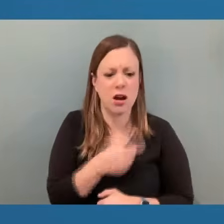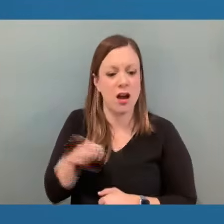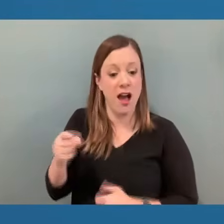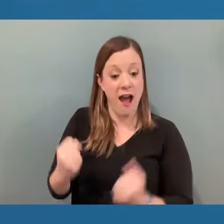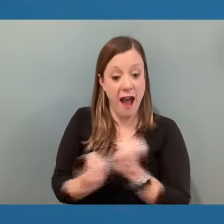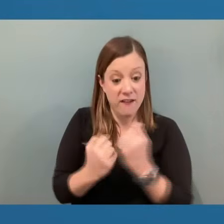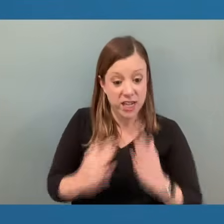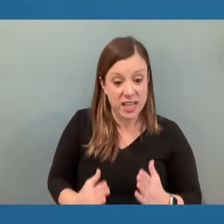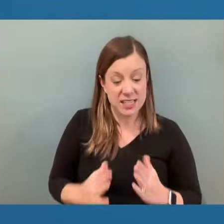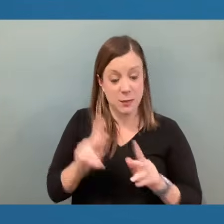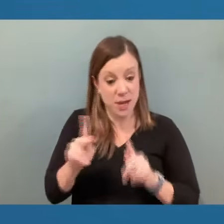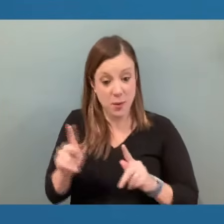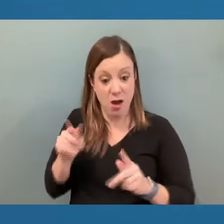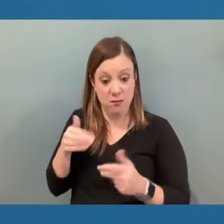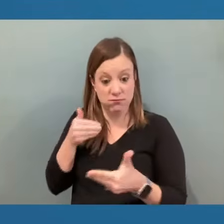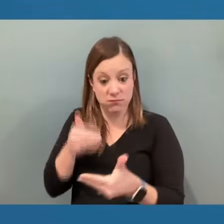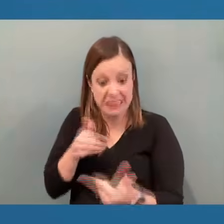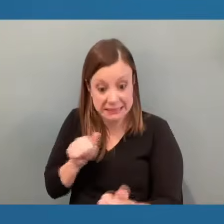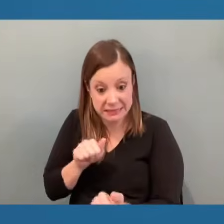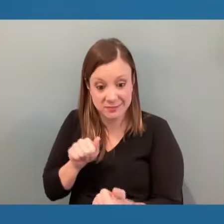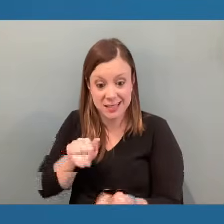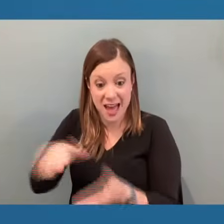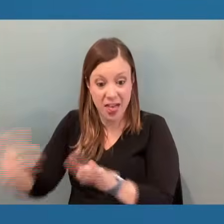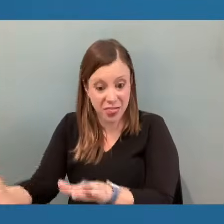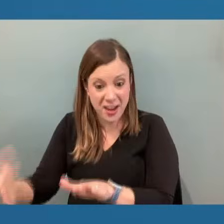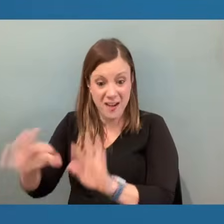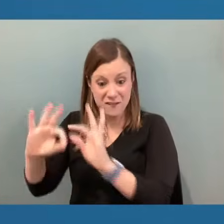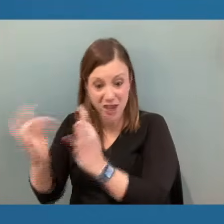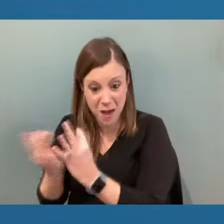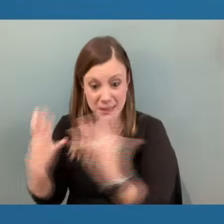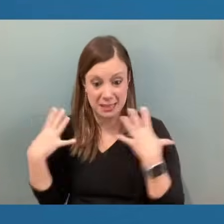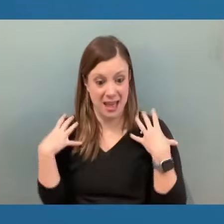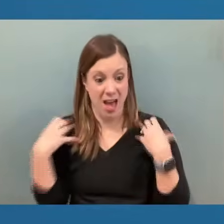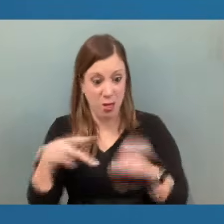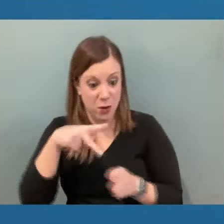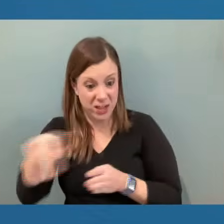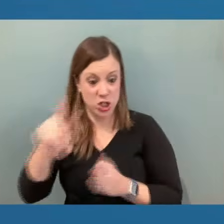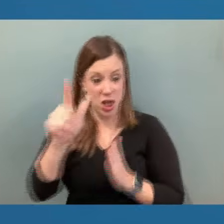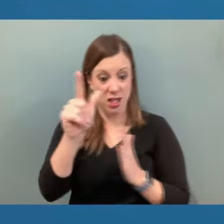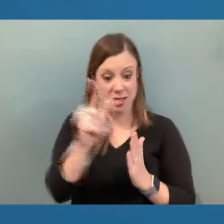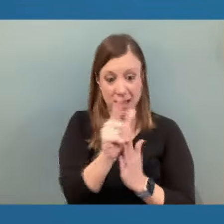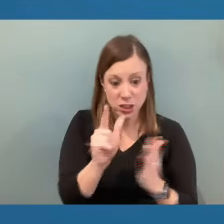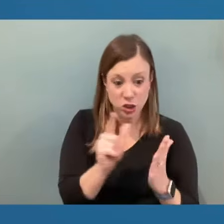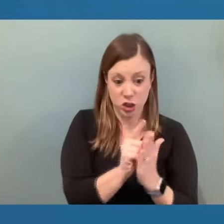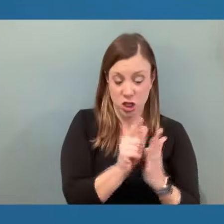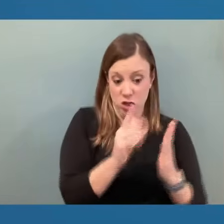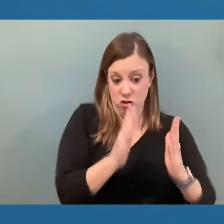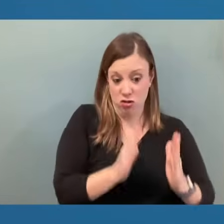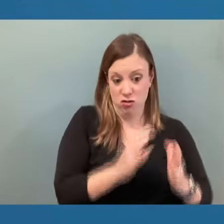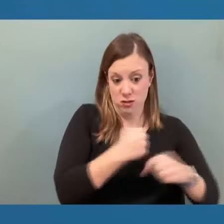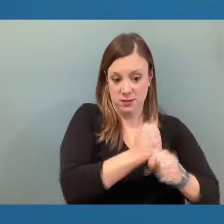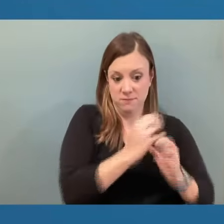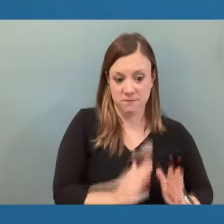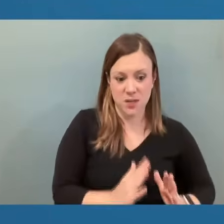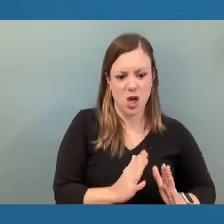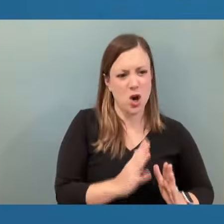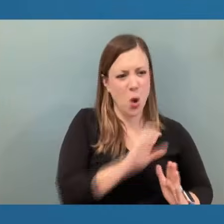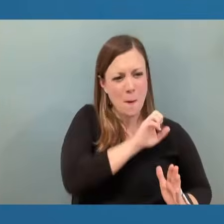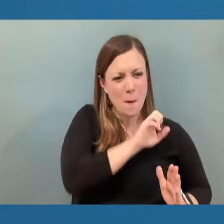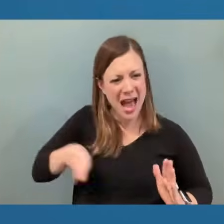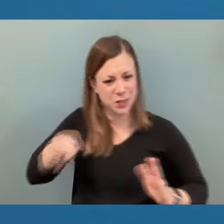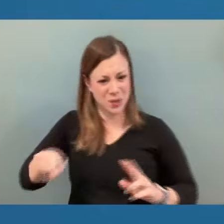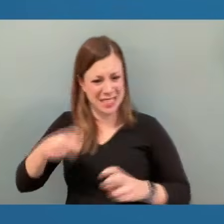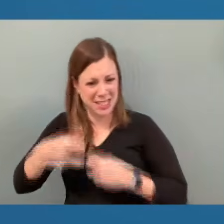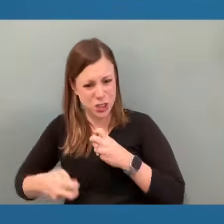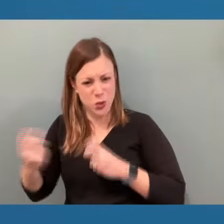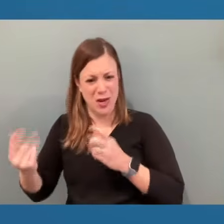grief, sometimes in frustration, but always with determination and hope. I want to give a shout out to some